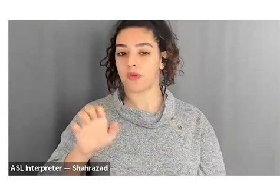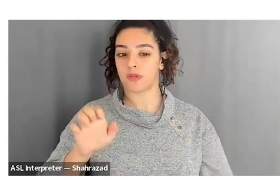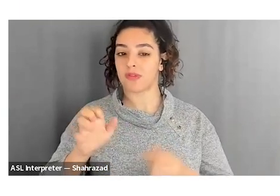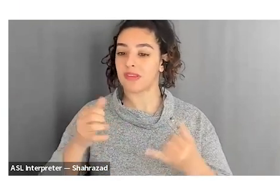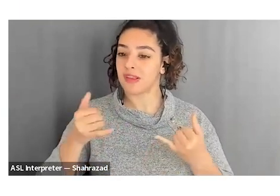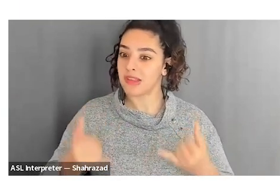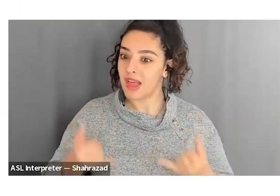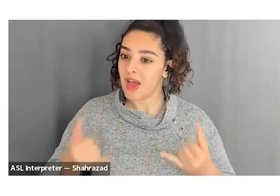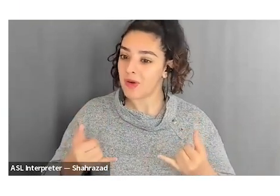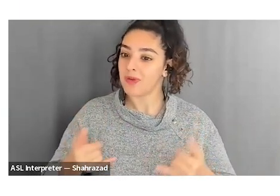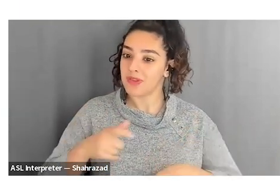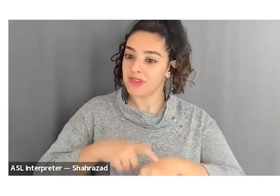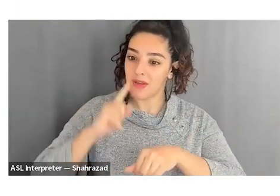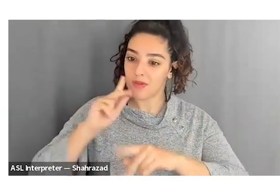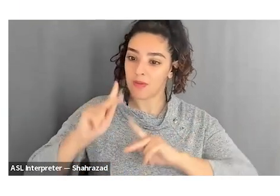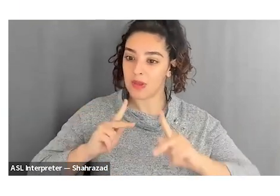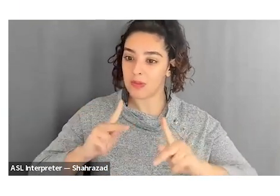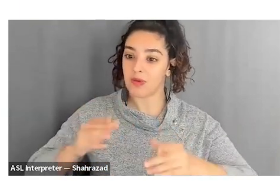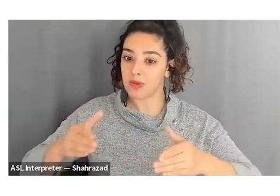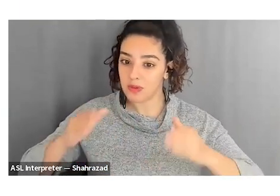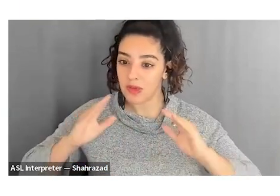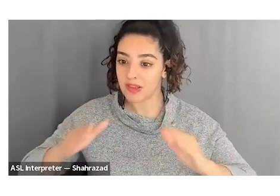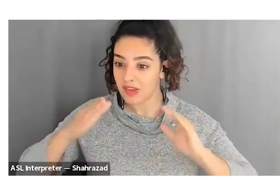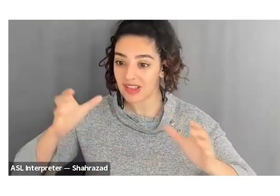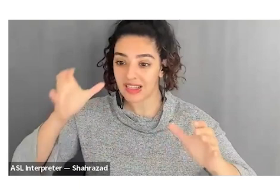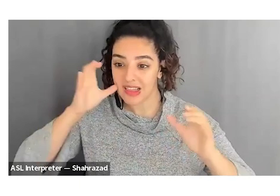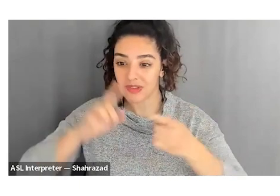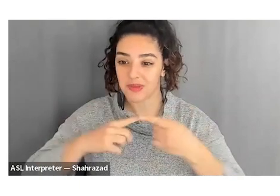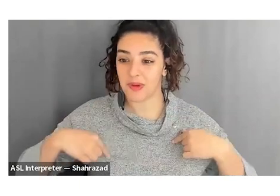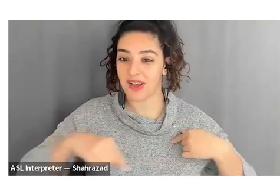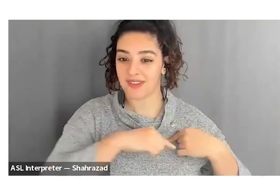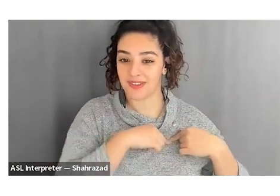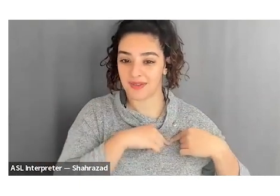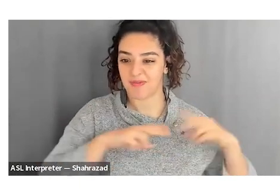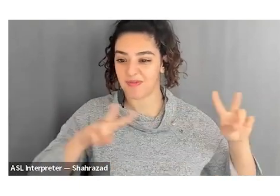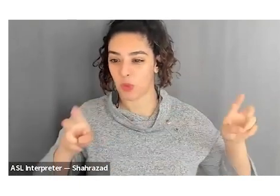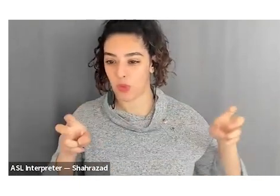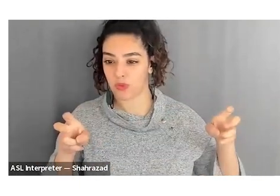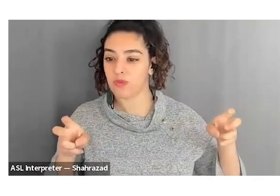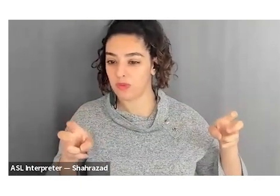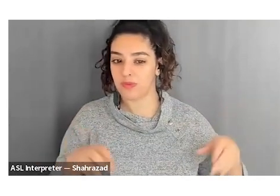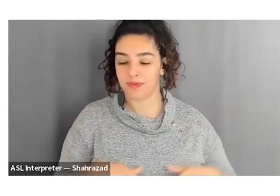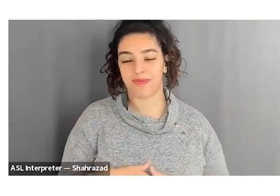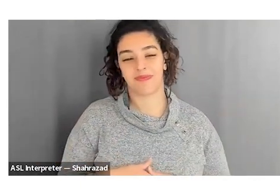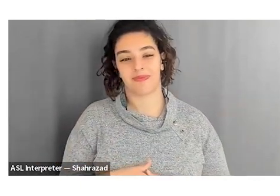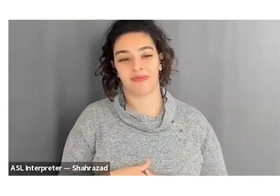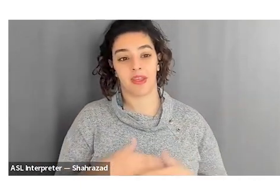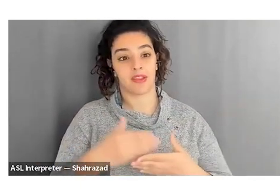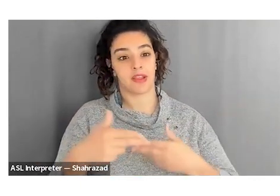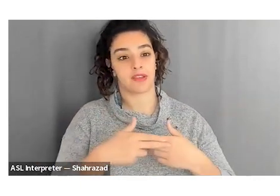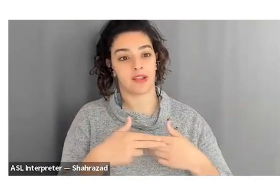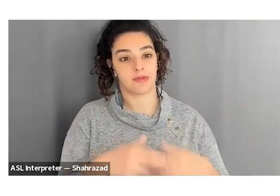us. Close quote. Oh my days. Isn't that amazing? I love that. Next slide, please.